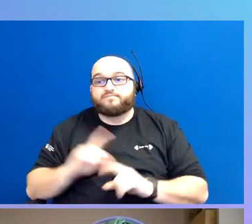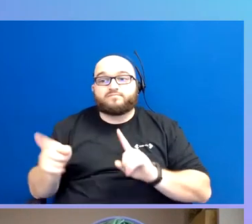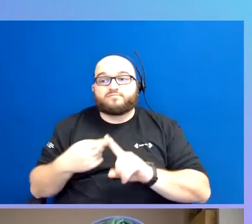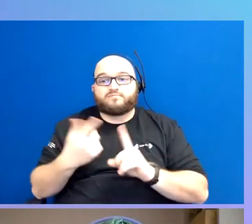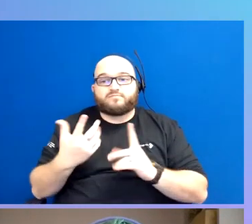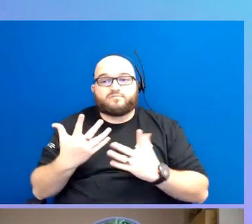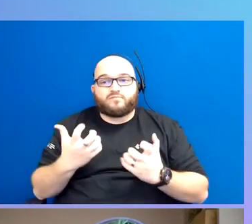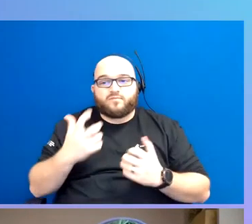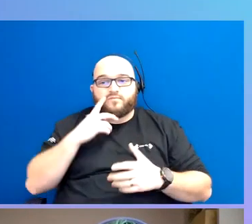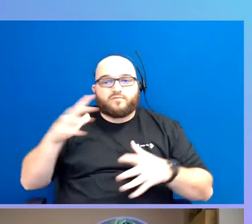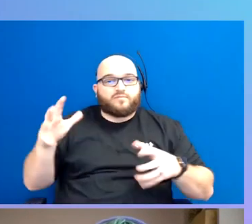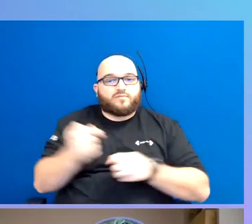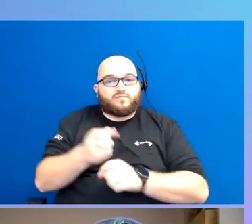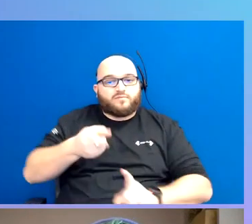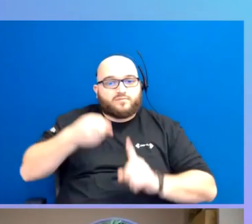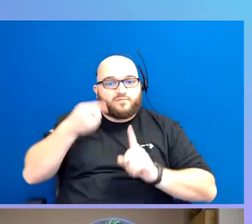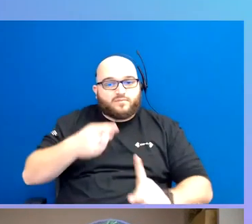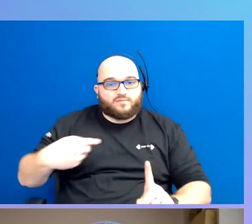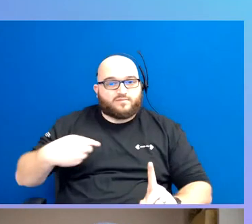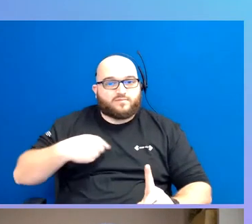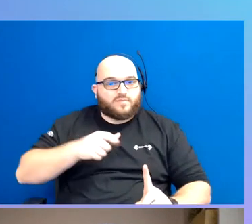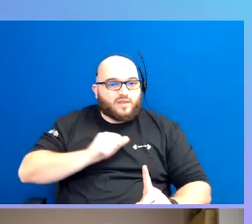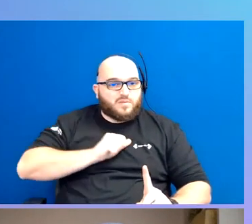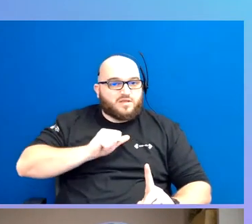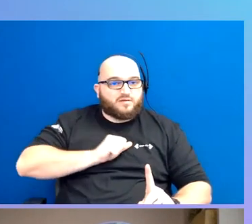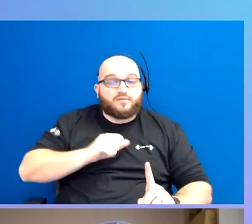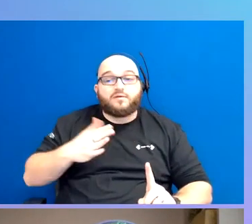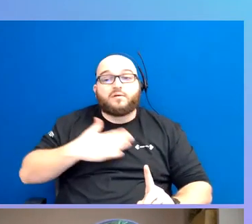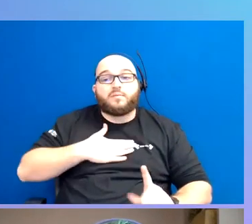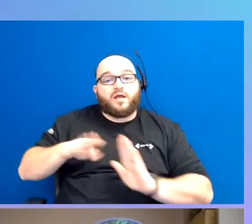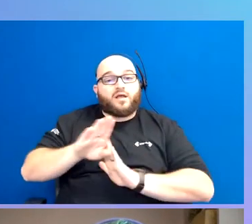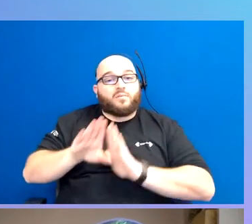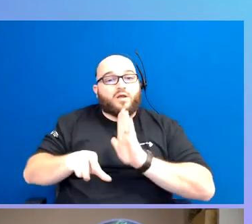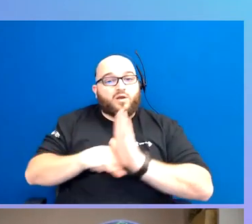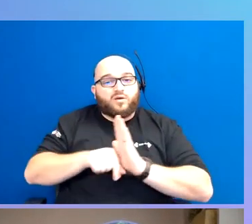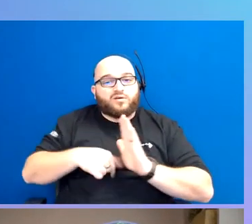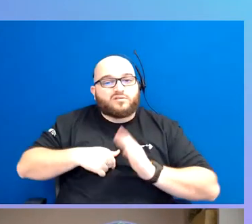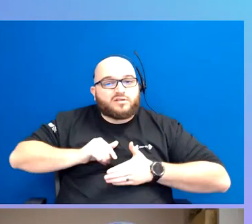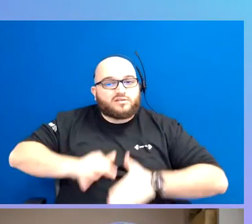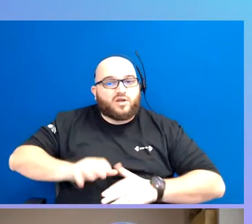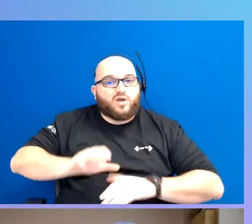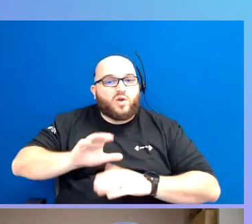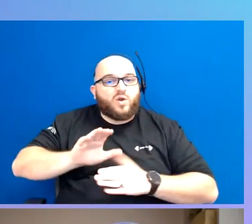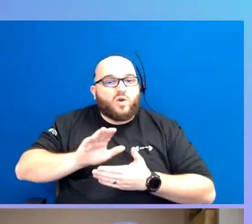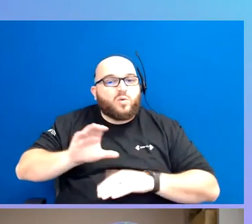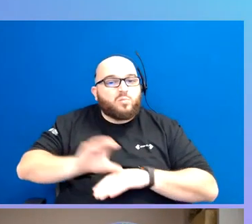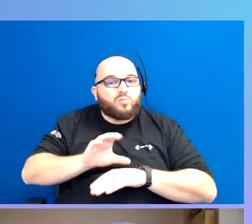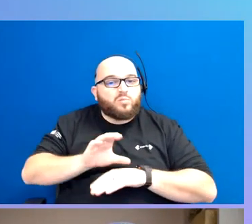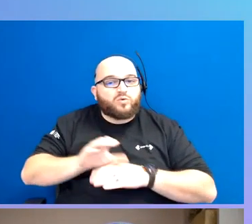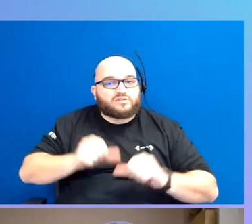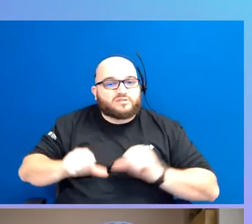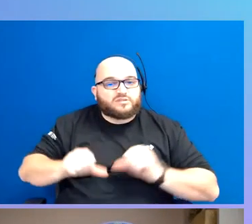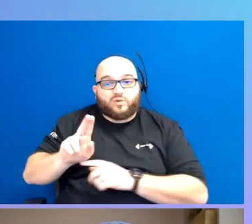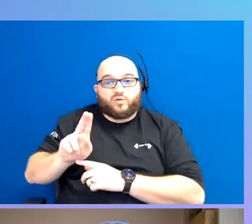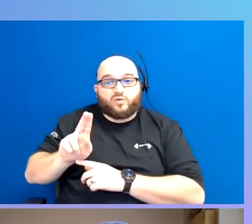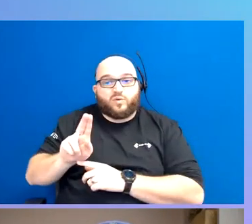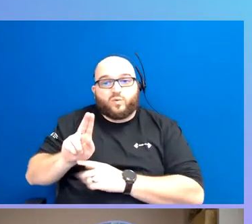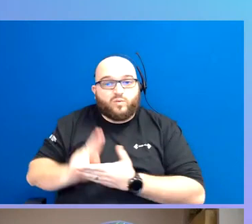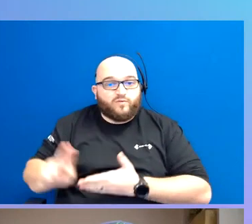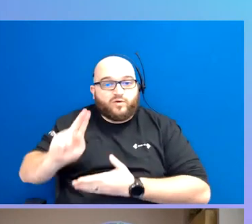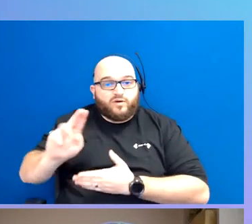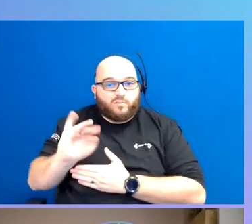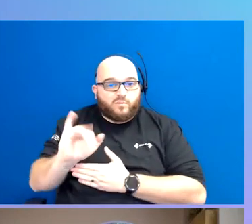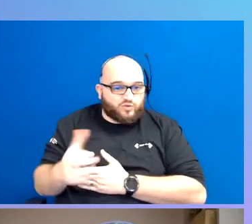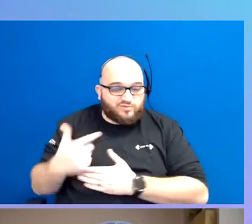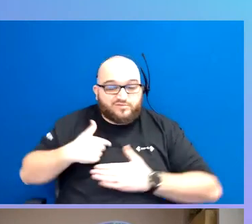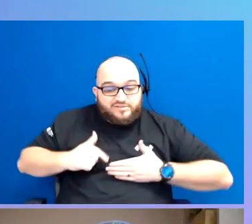little bit of a brief intro to myself. So my background is that I studied computer science at the University of Michigan. And while I was studying